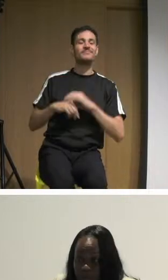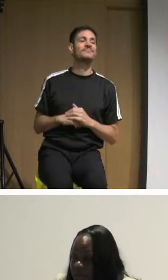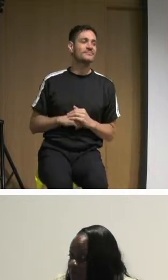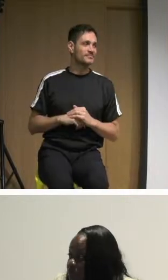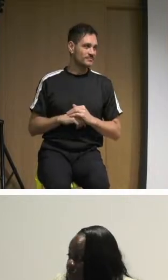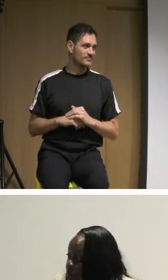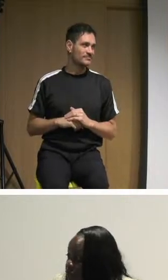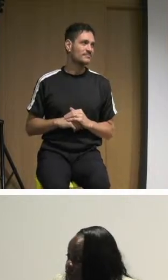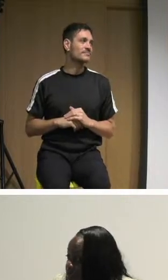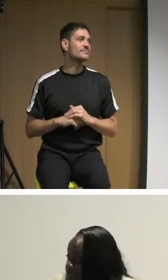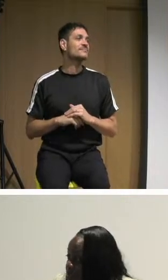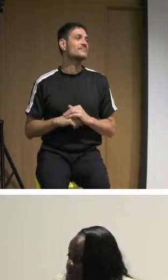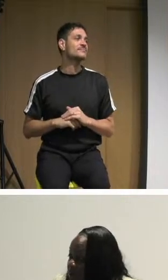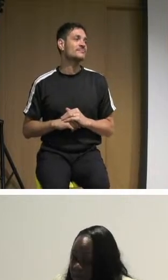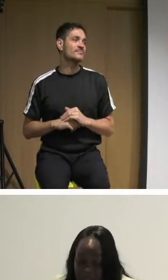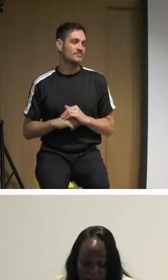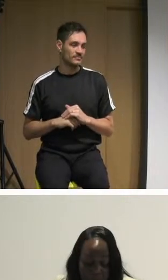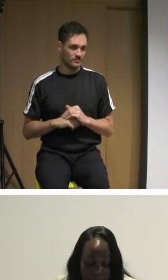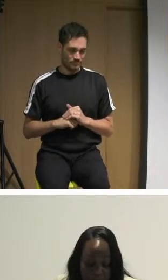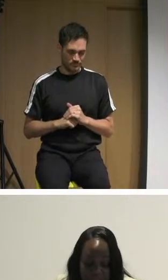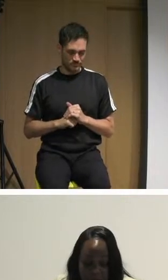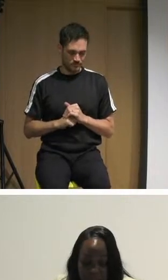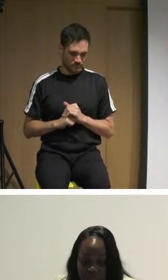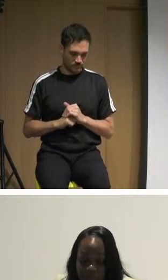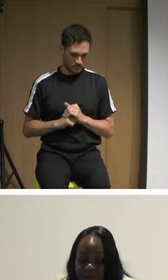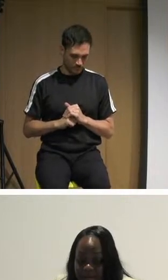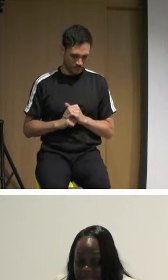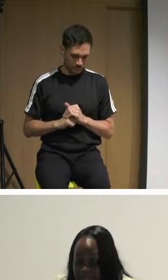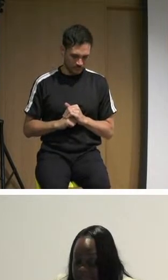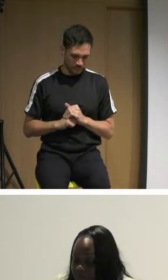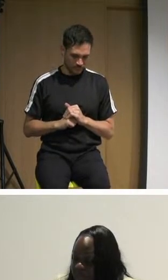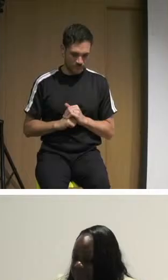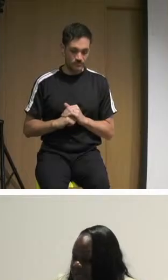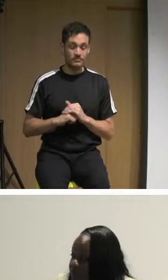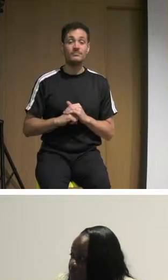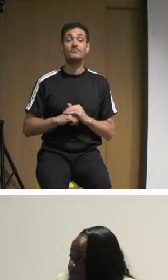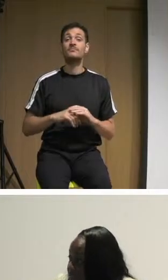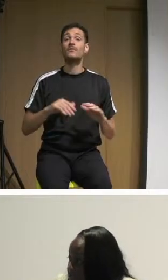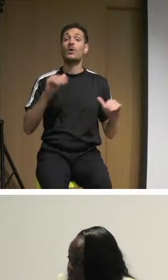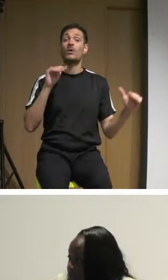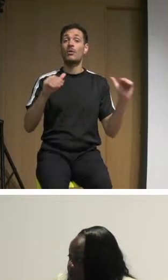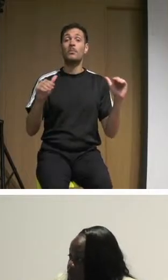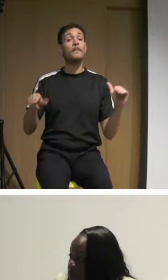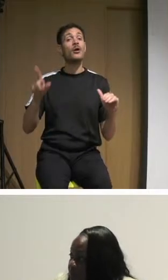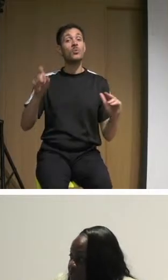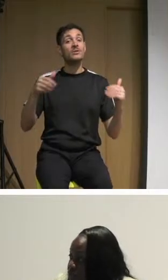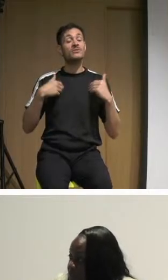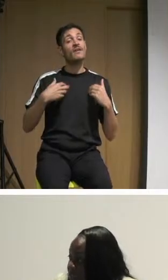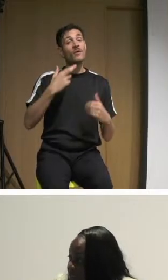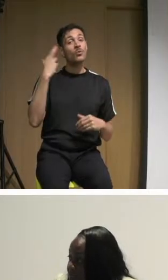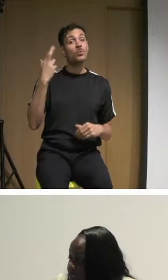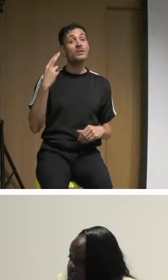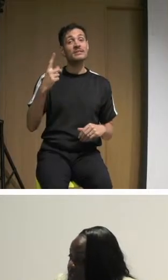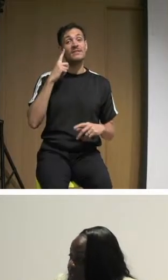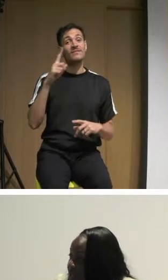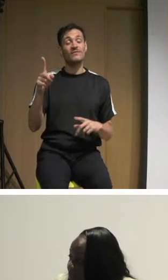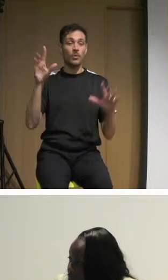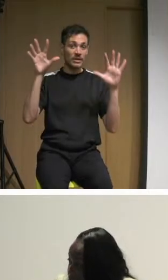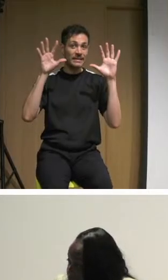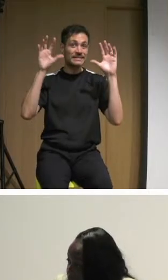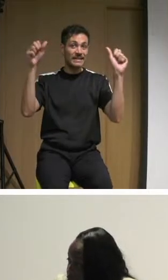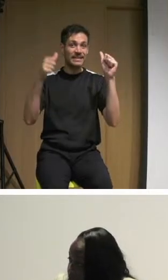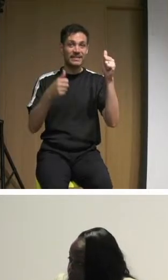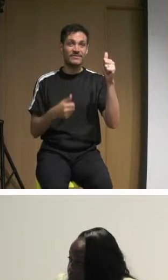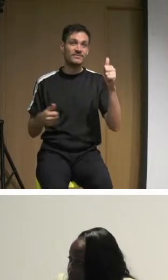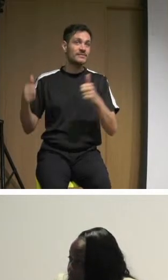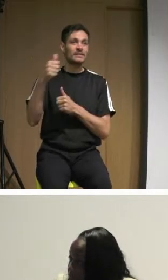Oh, the reason our parliamentarian reminds us that we have to have a reason for going into executive session, and that